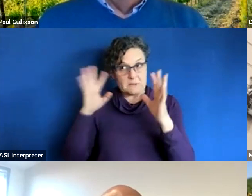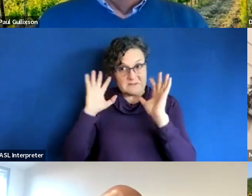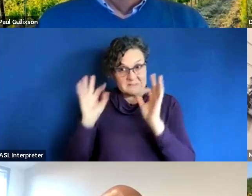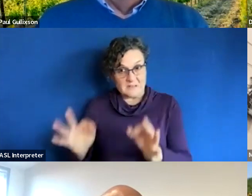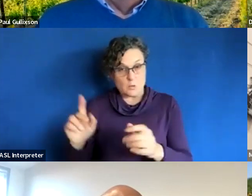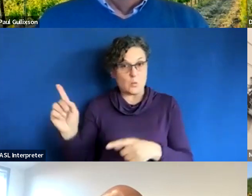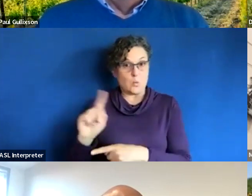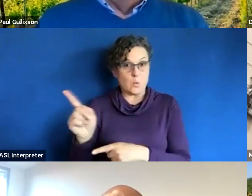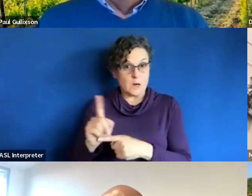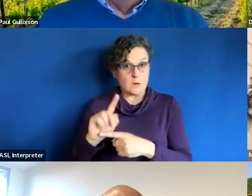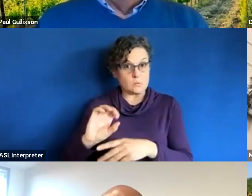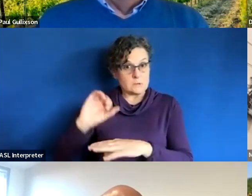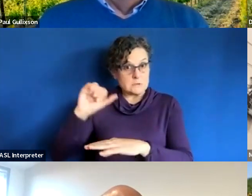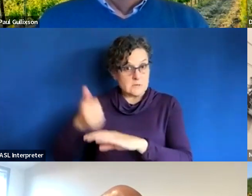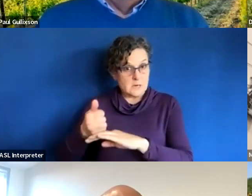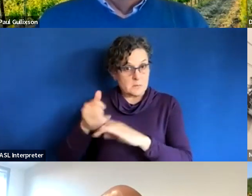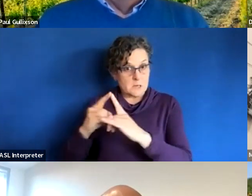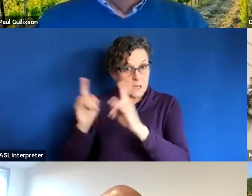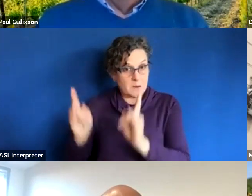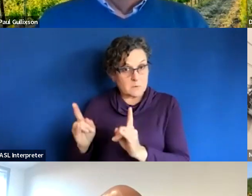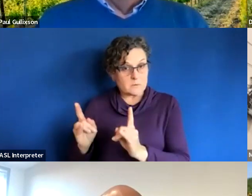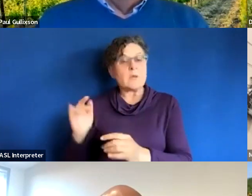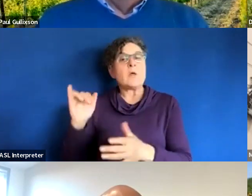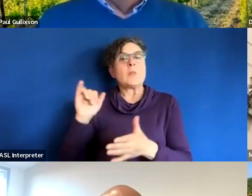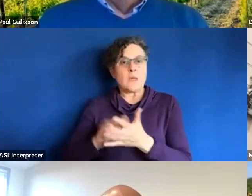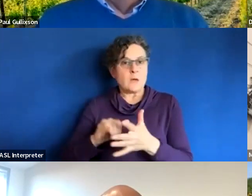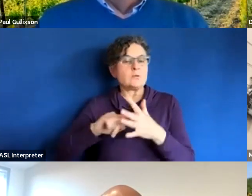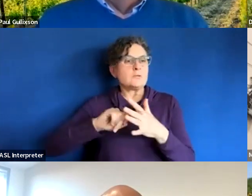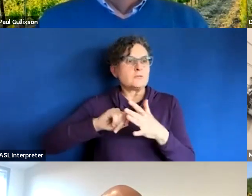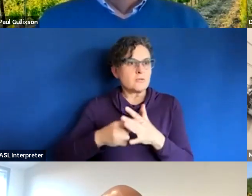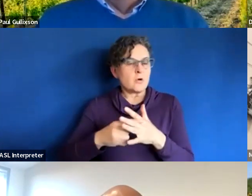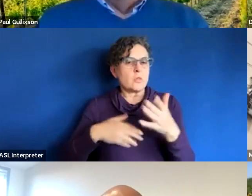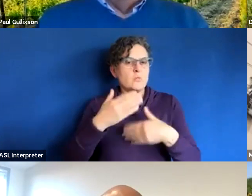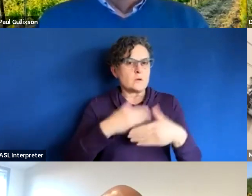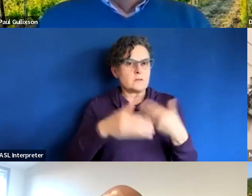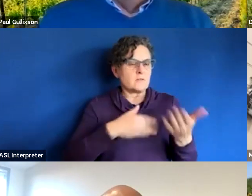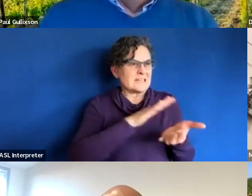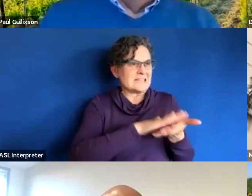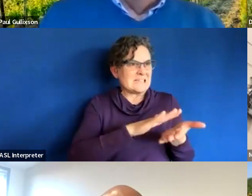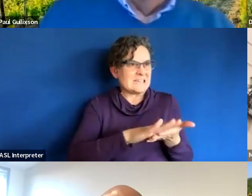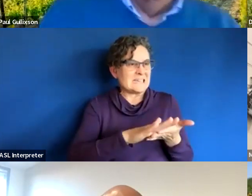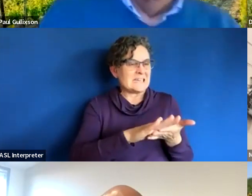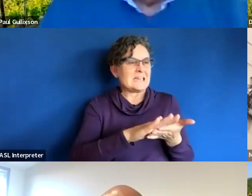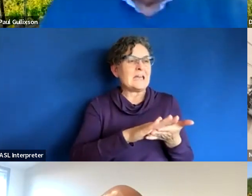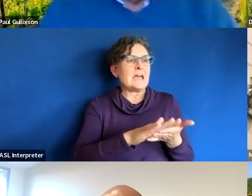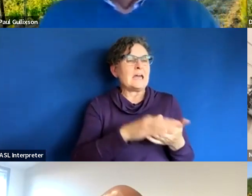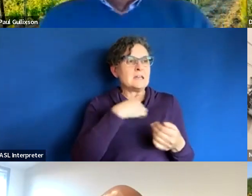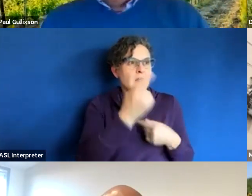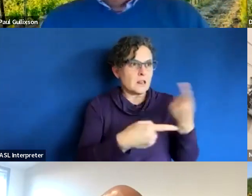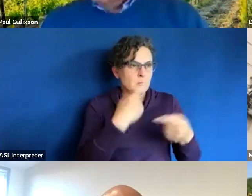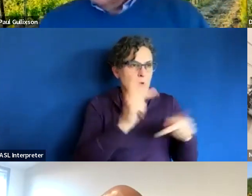the location, that will trigger our clearing and enforcement.